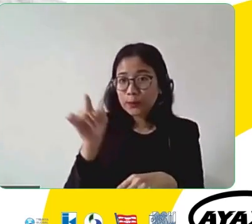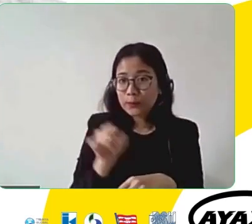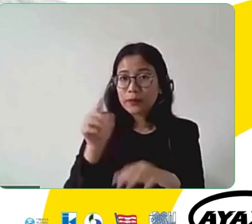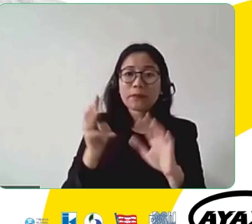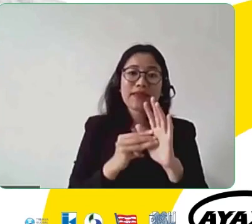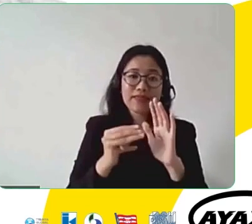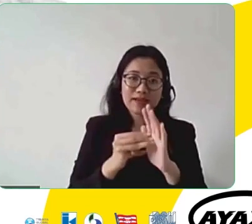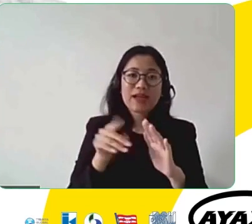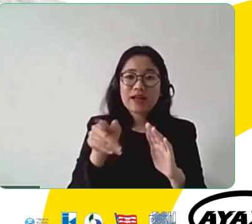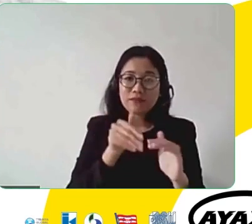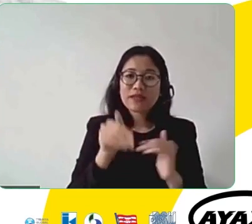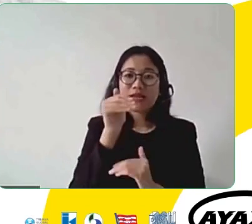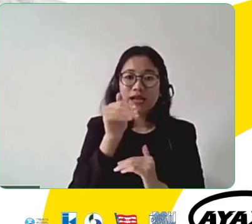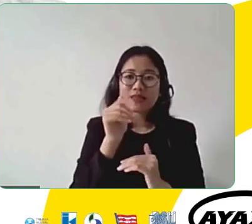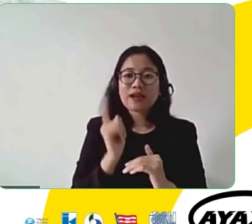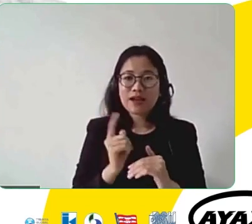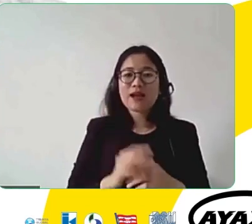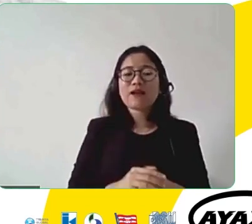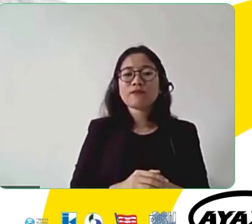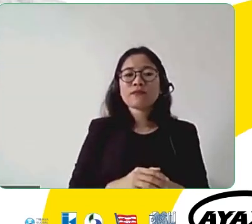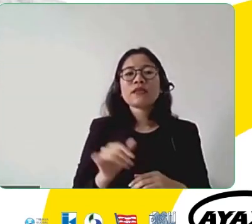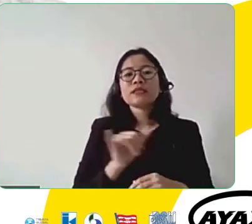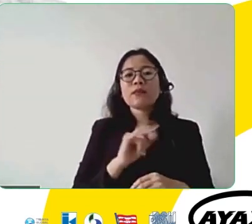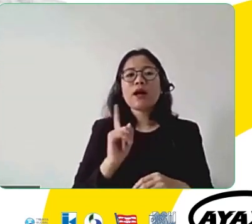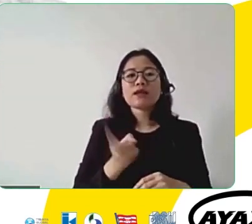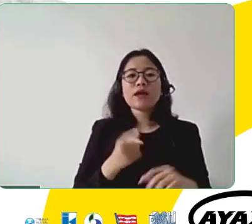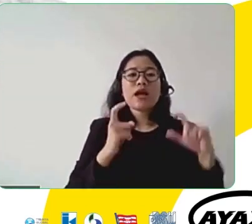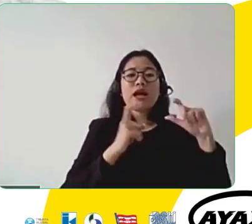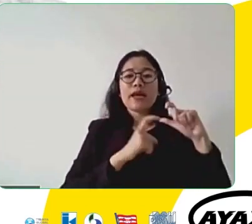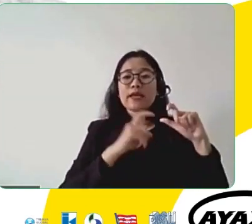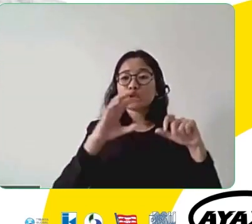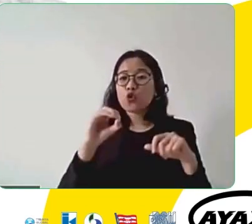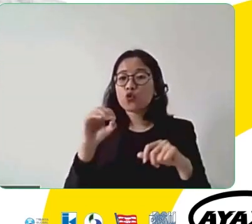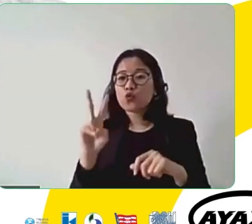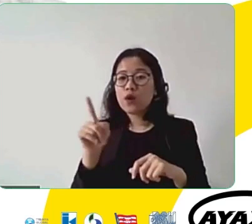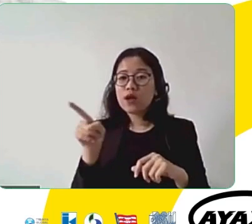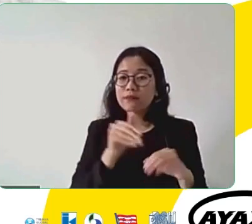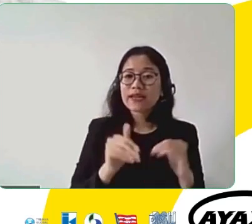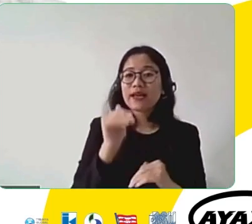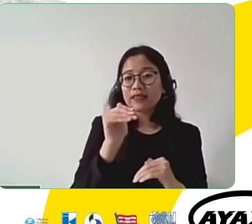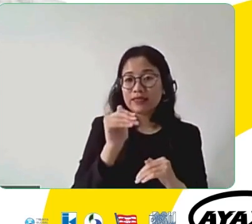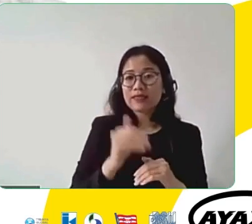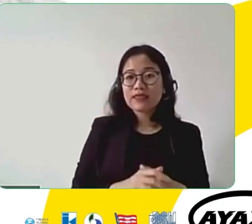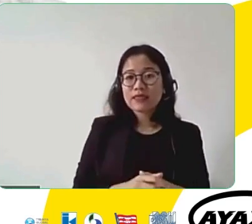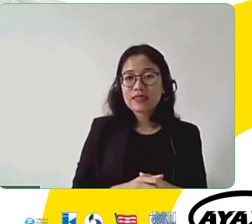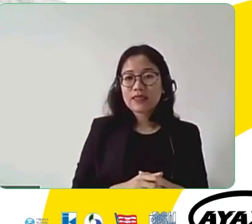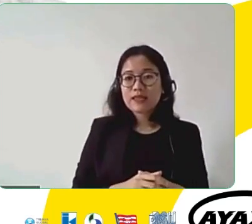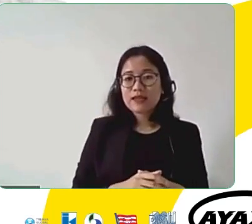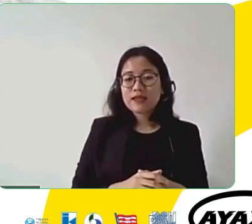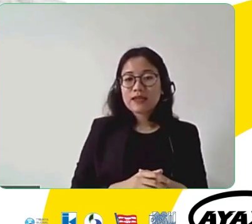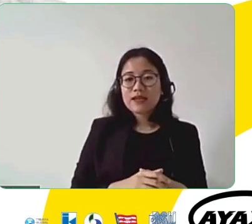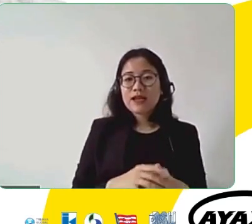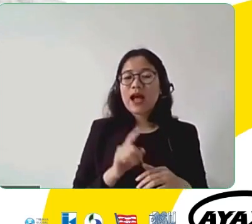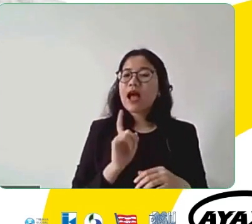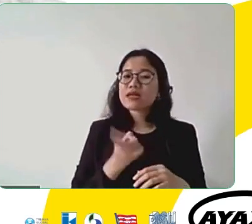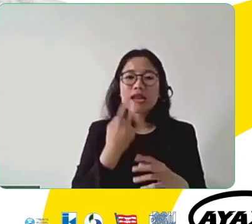associated with the increasing about 7 pneumonia cases, and for PM10 is associated with